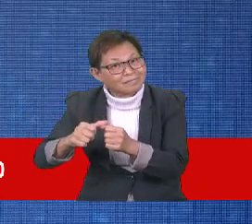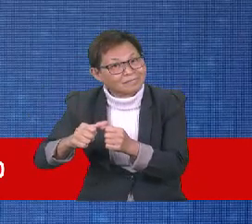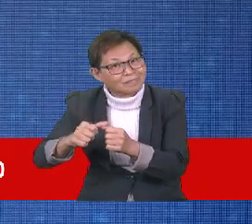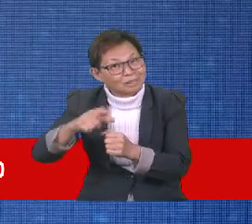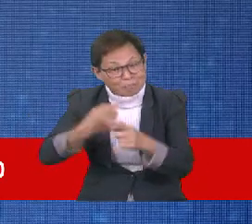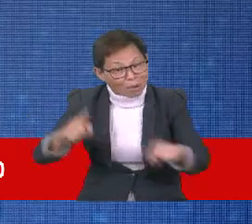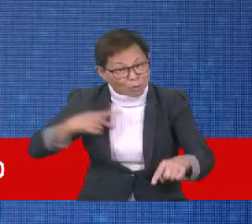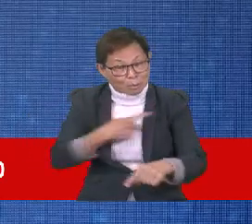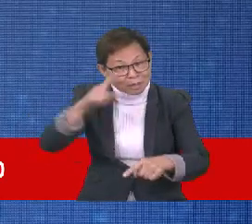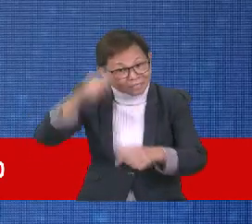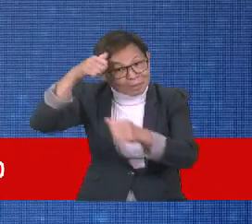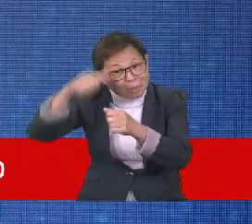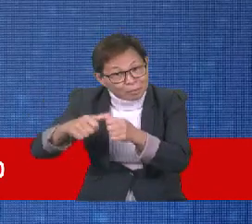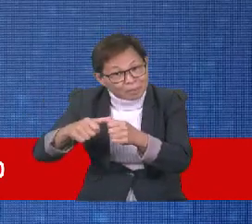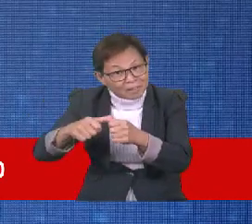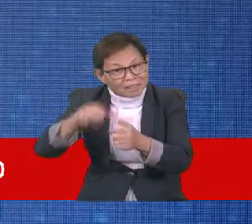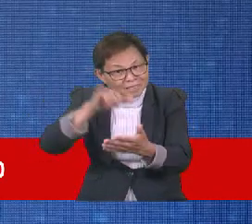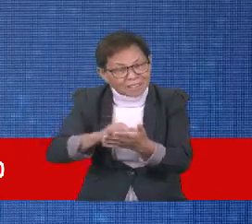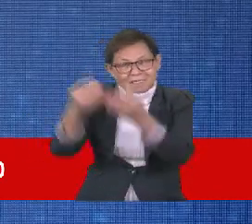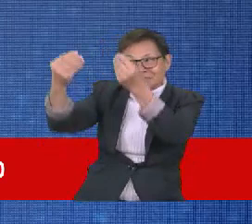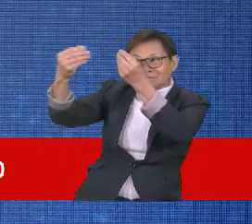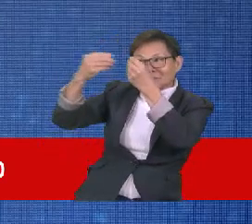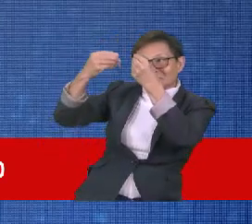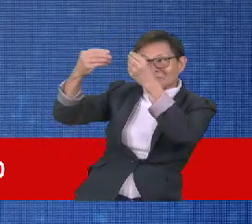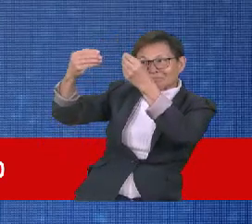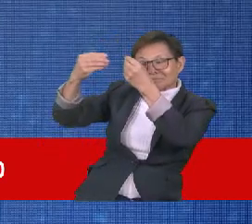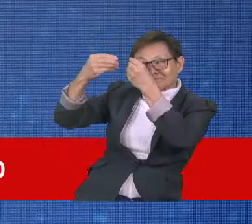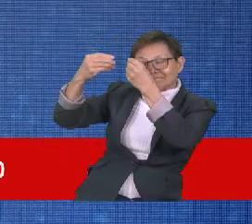because that should teach us